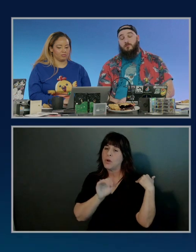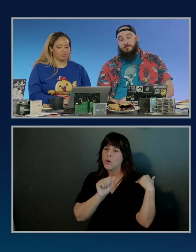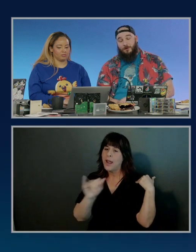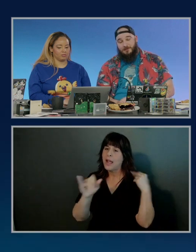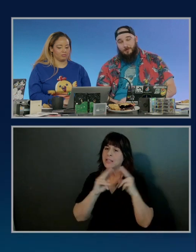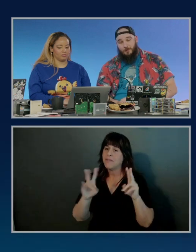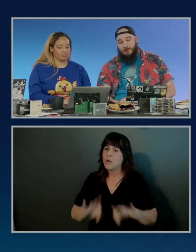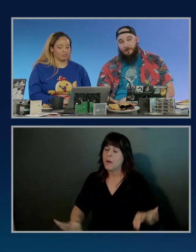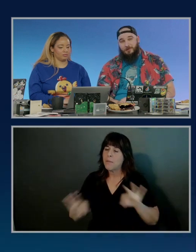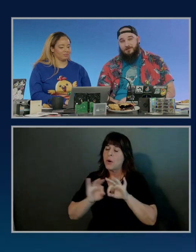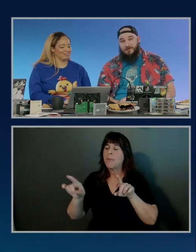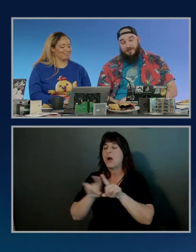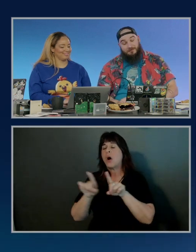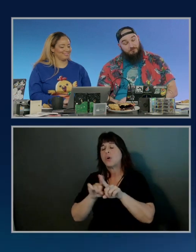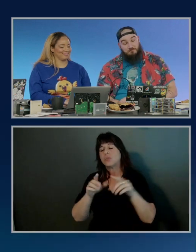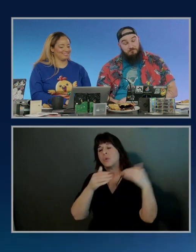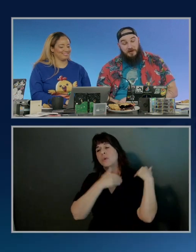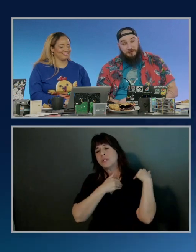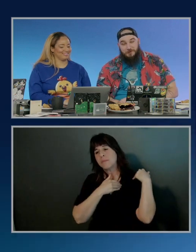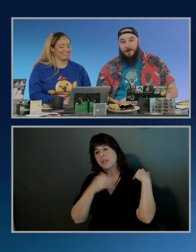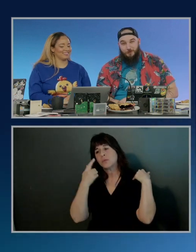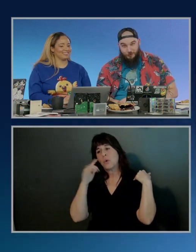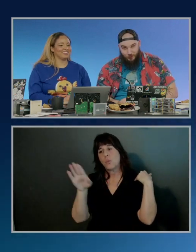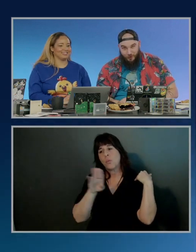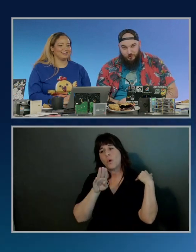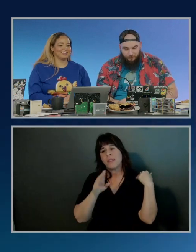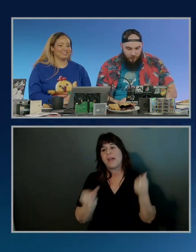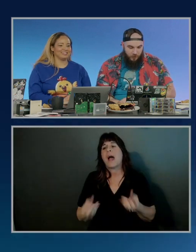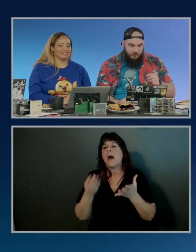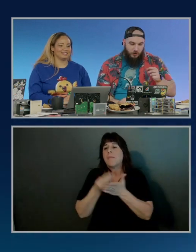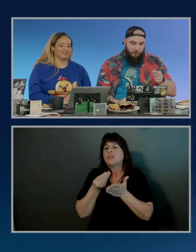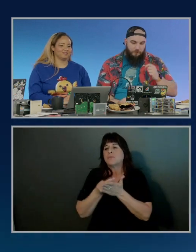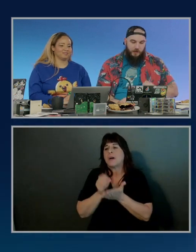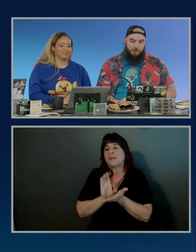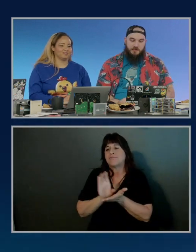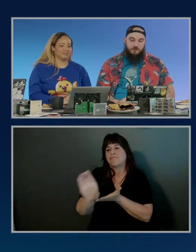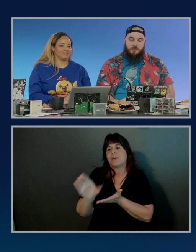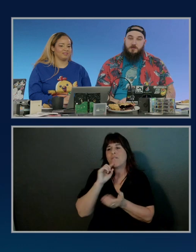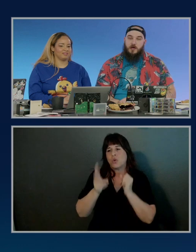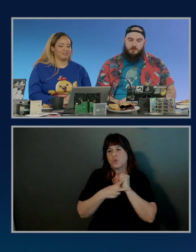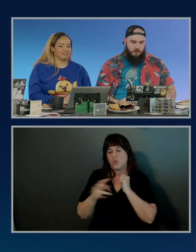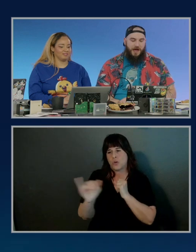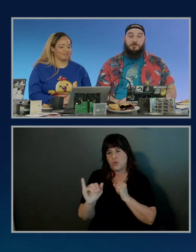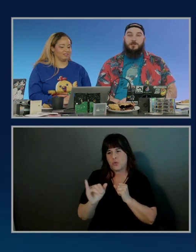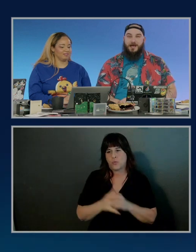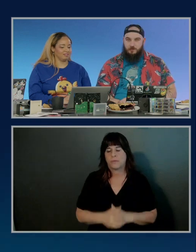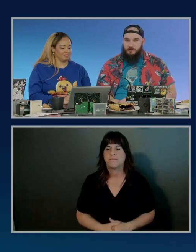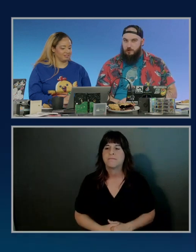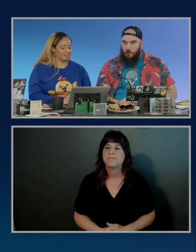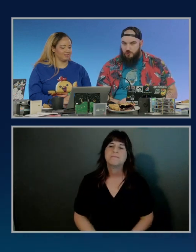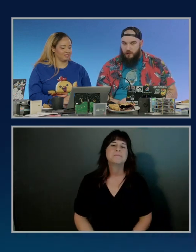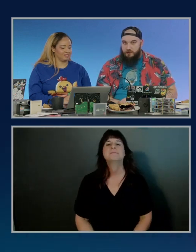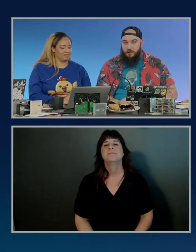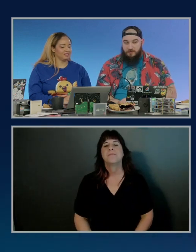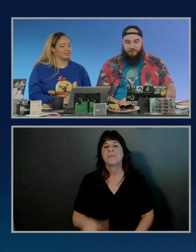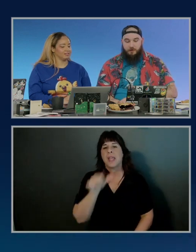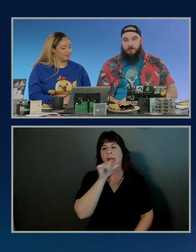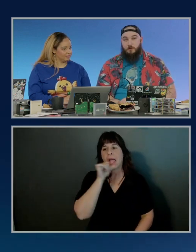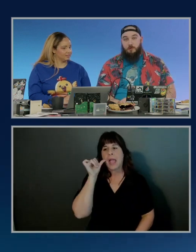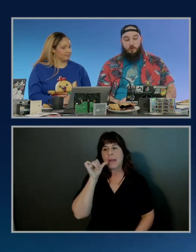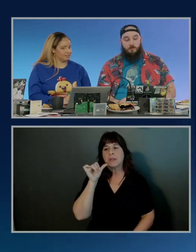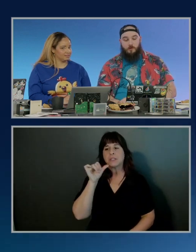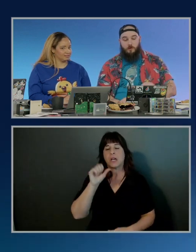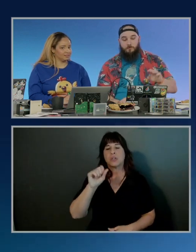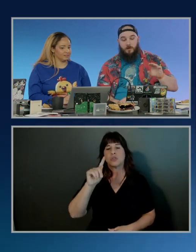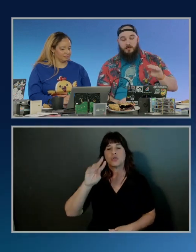be responsible with the amount of money you spend on storage. So AWS S3, Amazon S3 storage lens is definitely